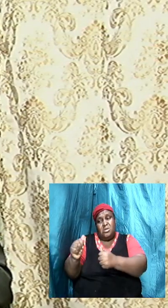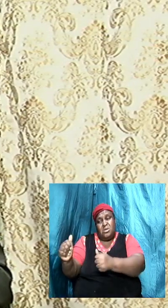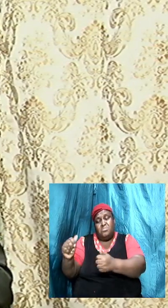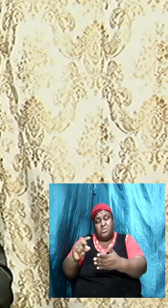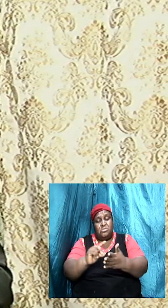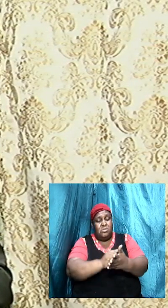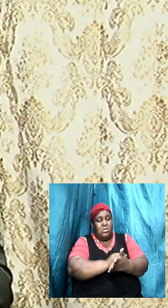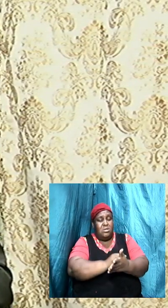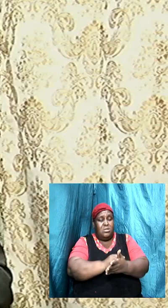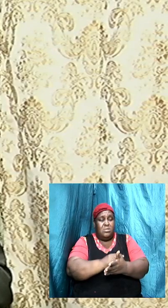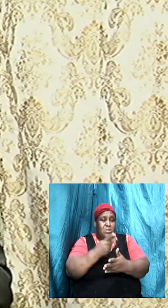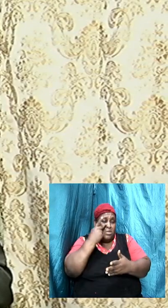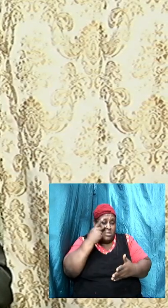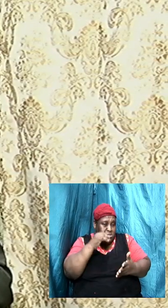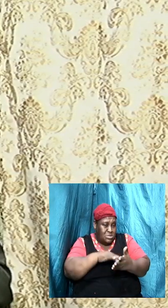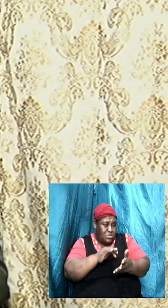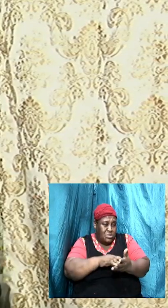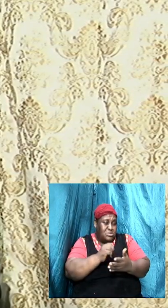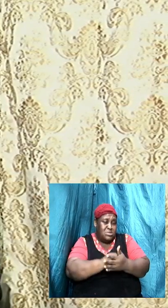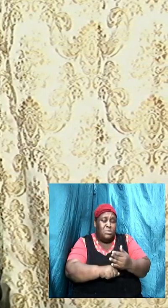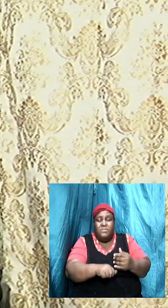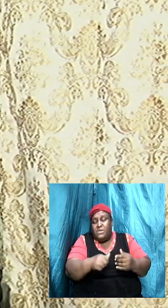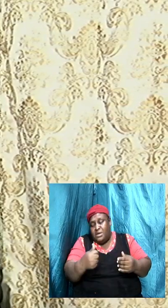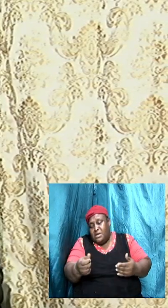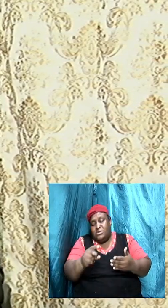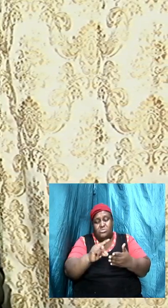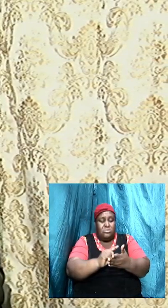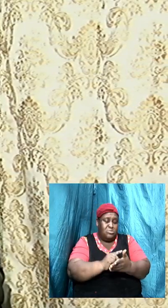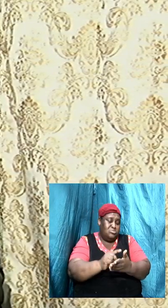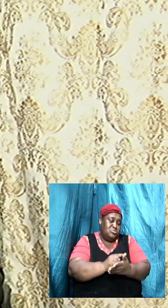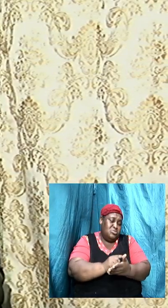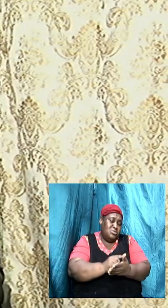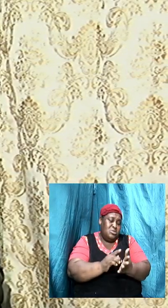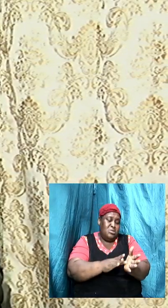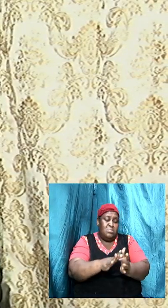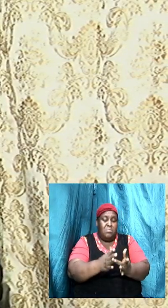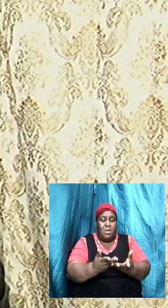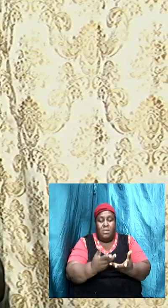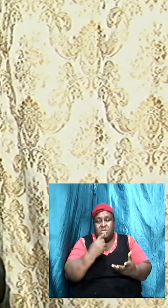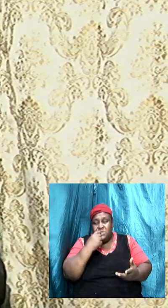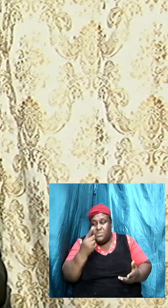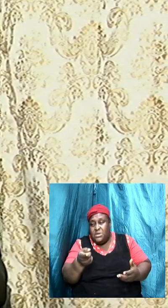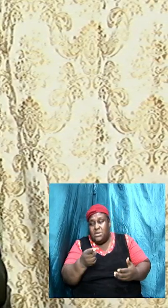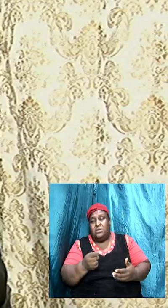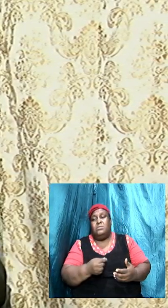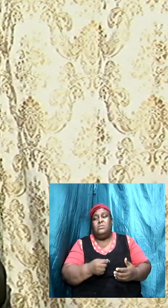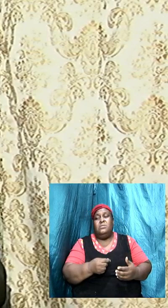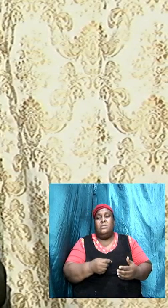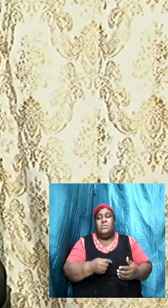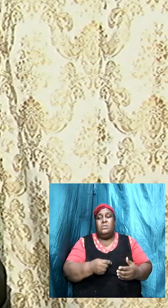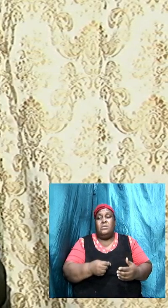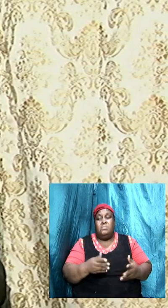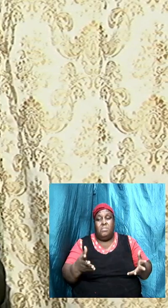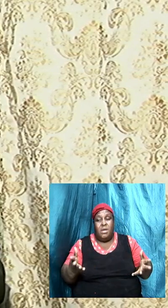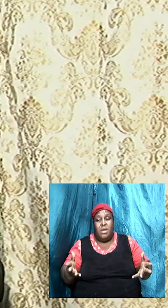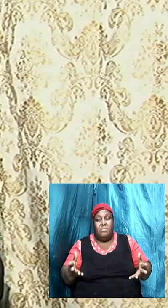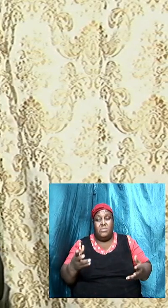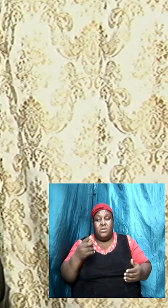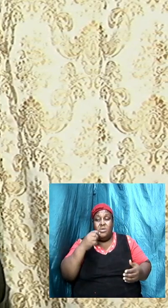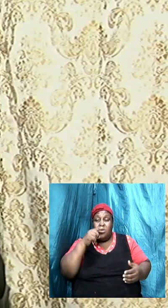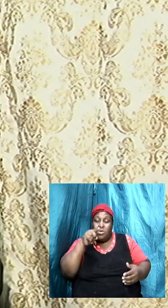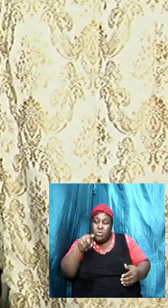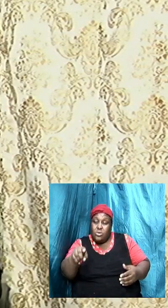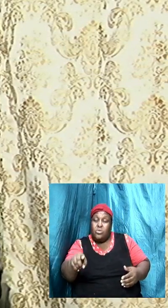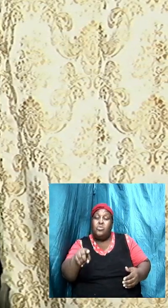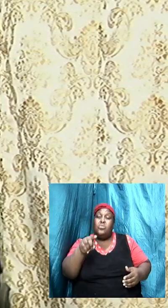the other doctrines that the Bible talk about. And the other doctrines that the Bible talk about, what the Bible was saying, that look here, you need to